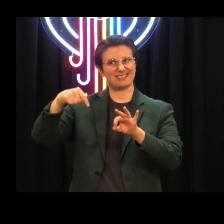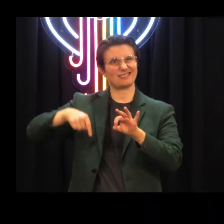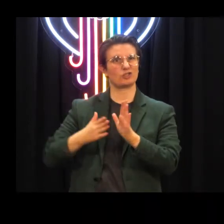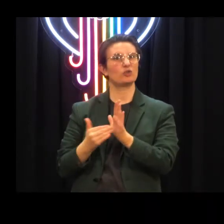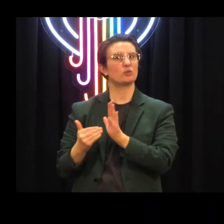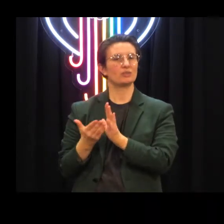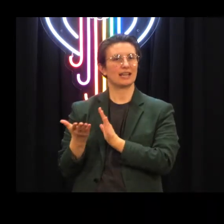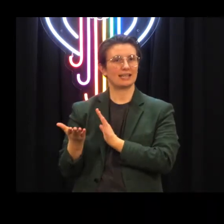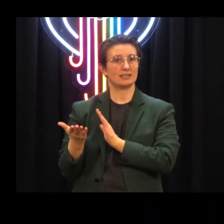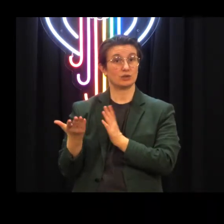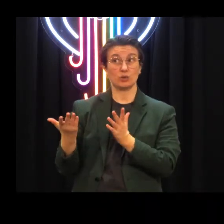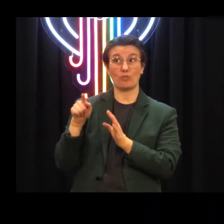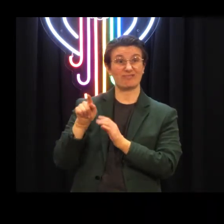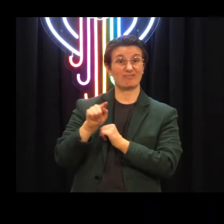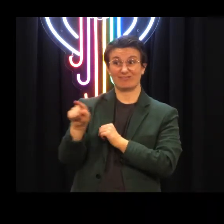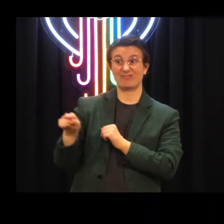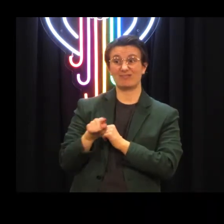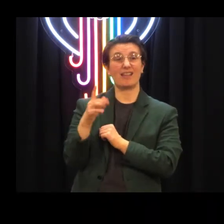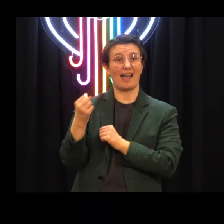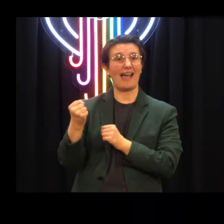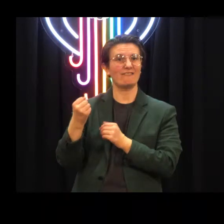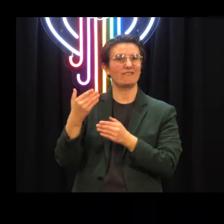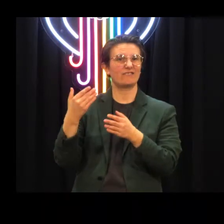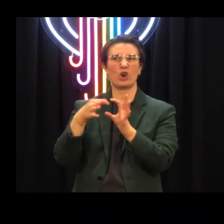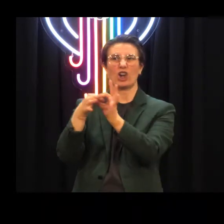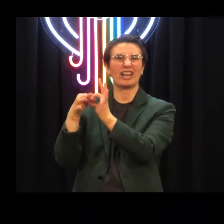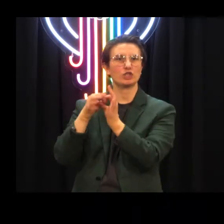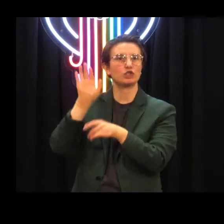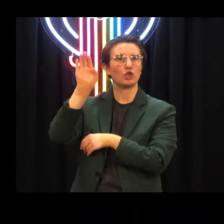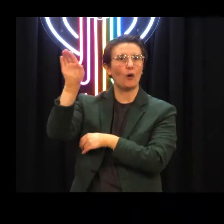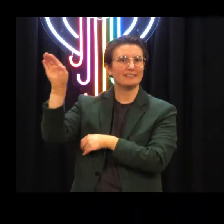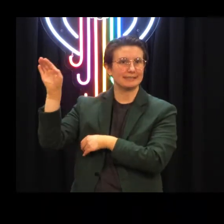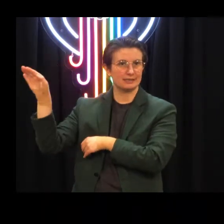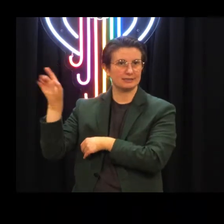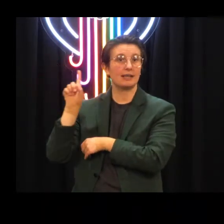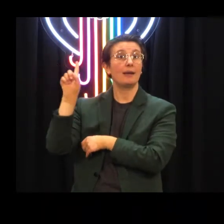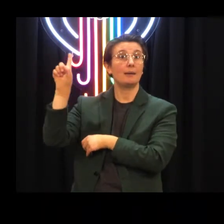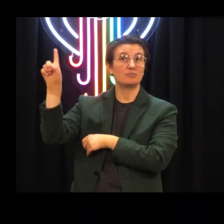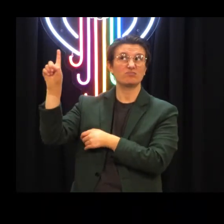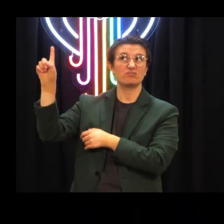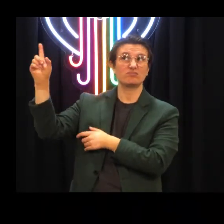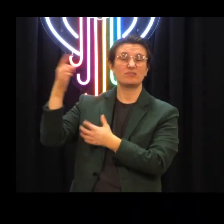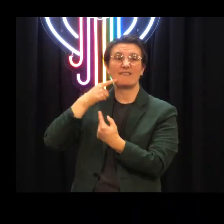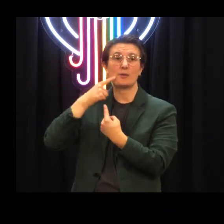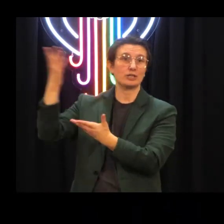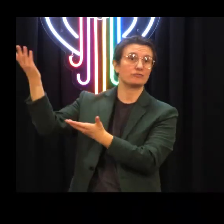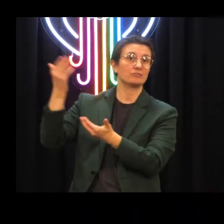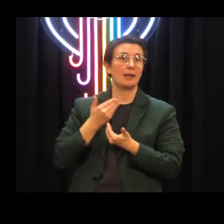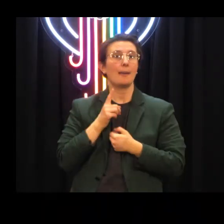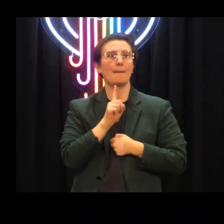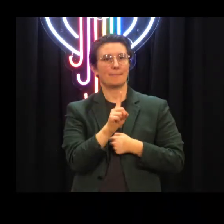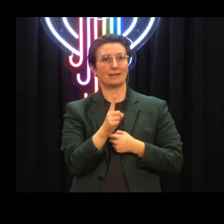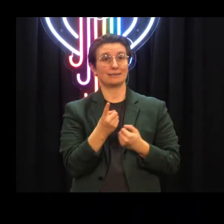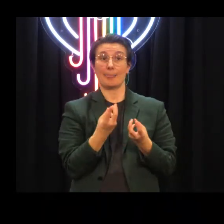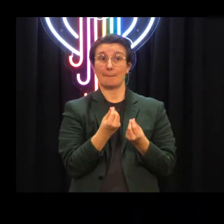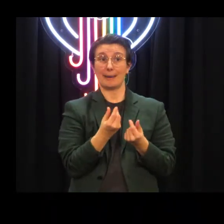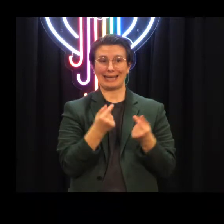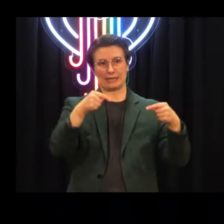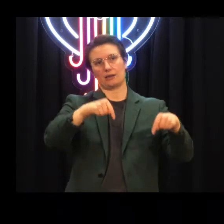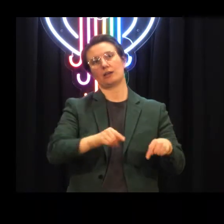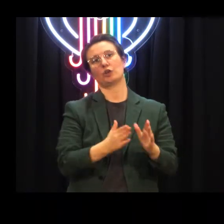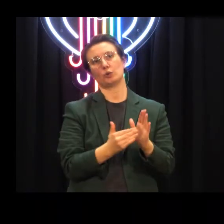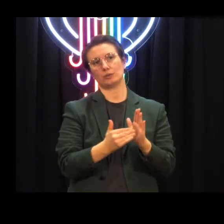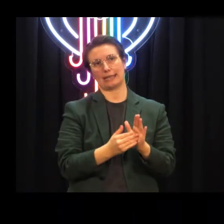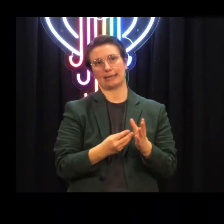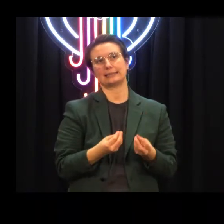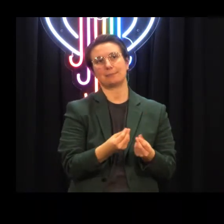international collaborations, but the fund is for spending in New Zealand. Minister, can I just ask, with your sort of knowledge of how the virus